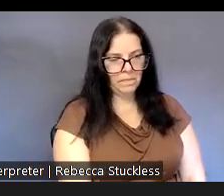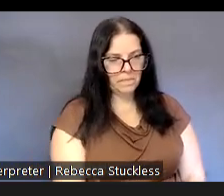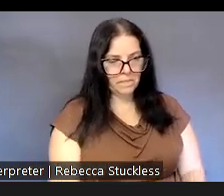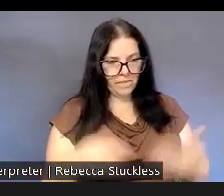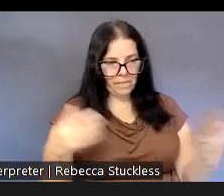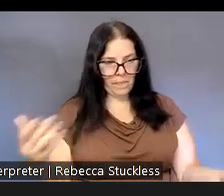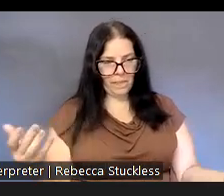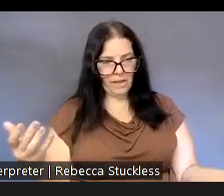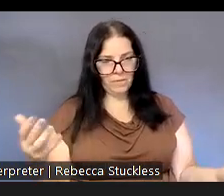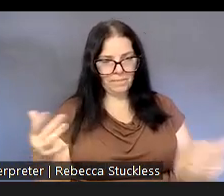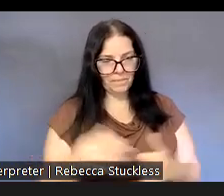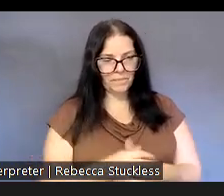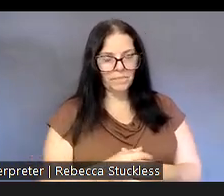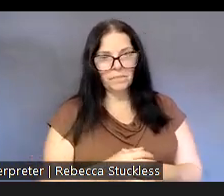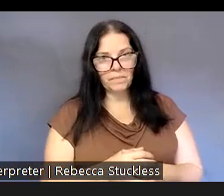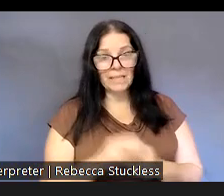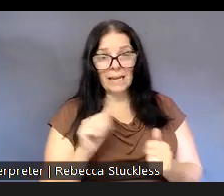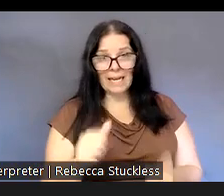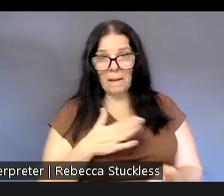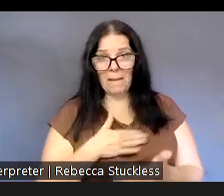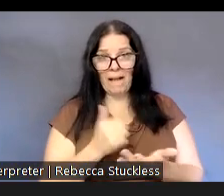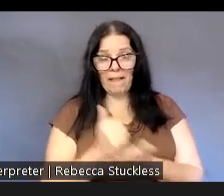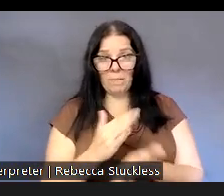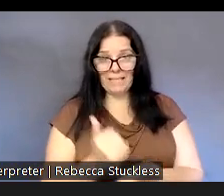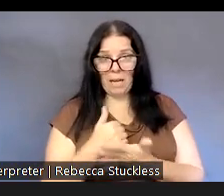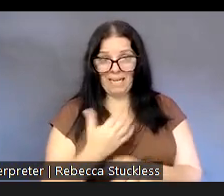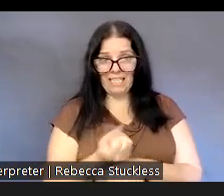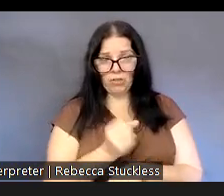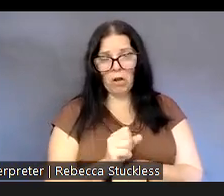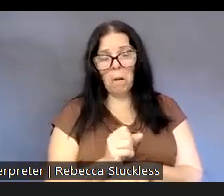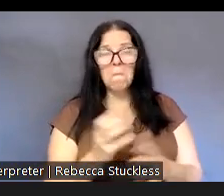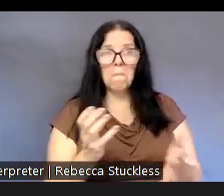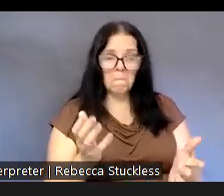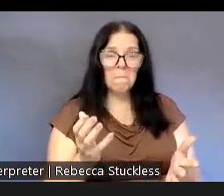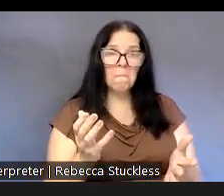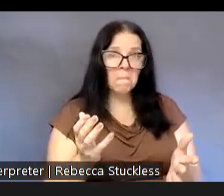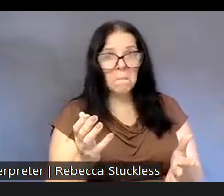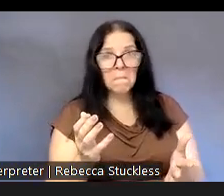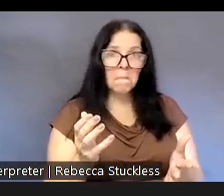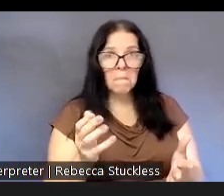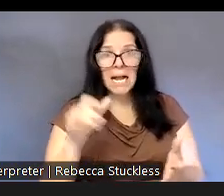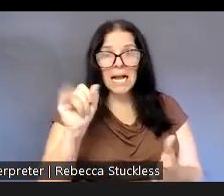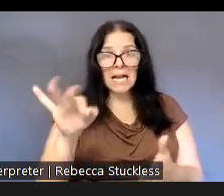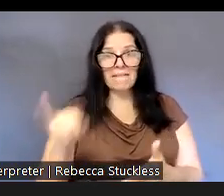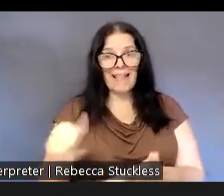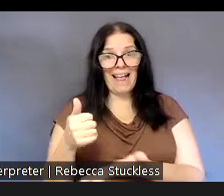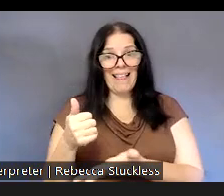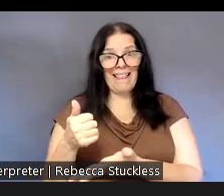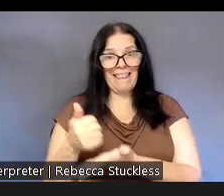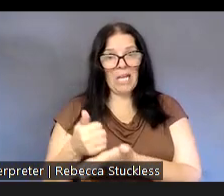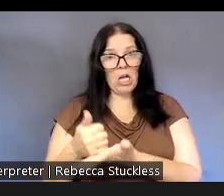can my therapist help me get a job, at least indirectly, if the therapy promotes self-efficacy